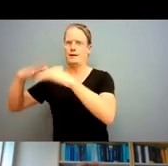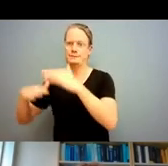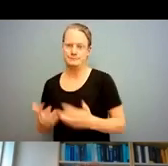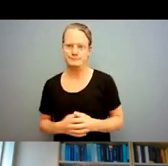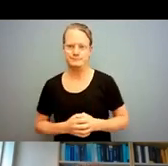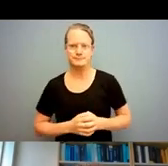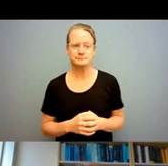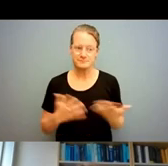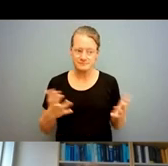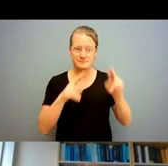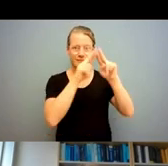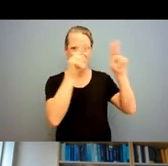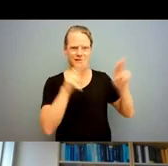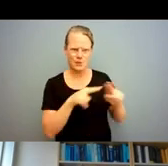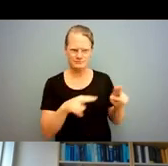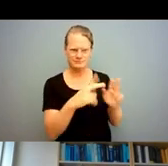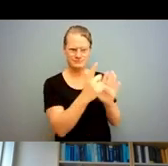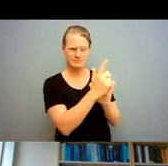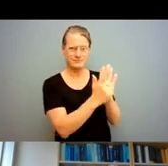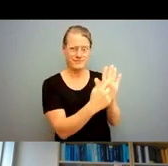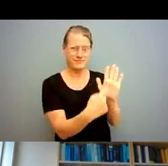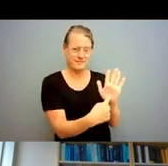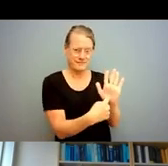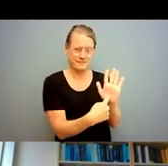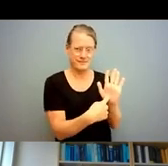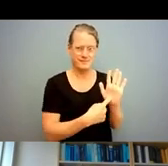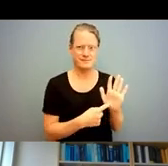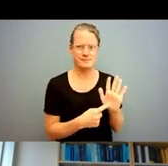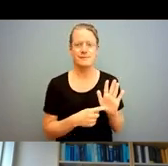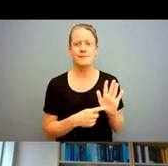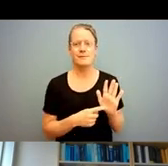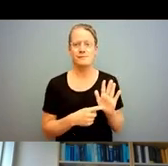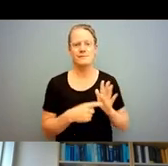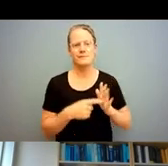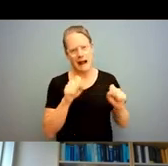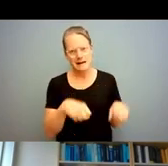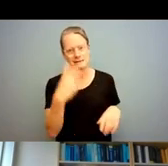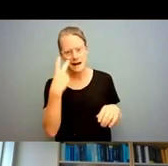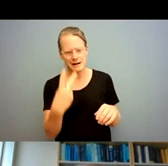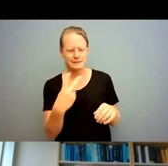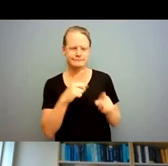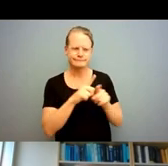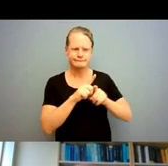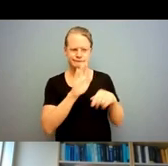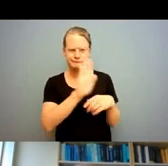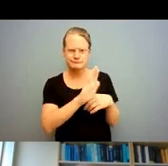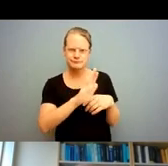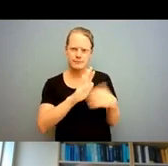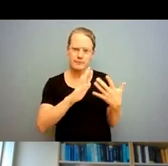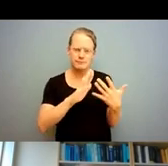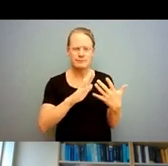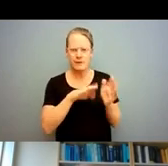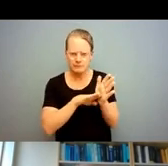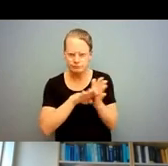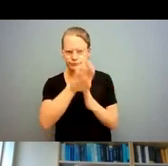this part of the human rights system developing very rapidly, also including the